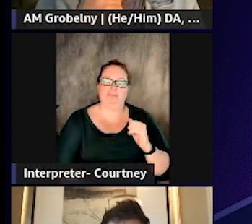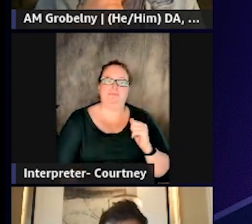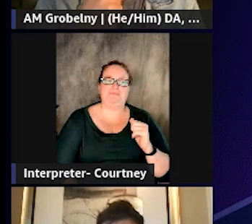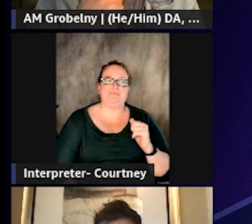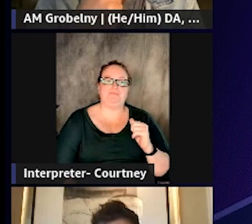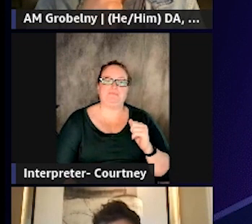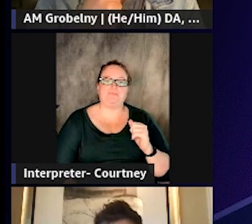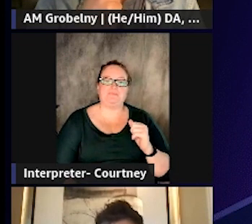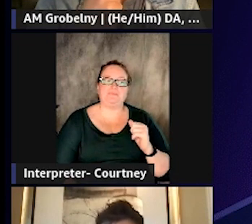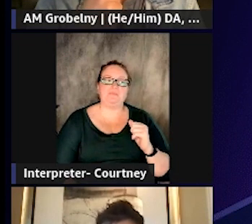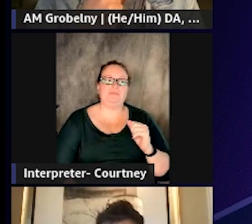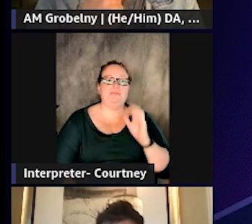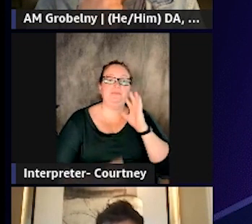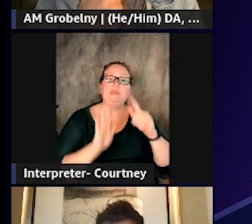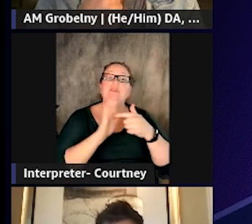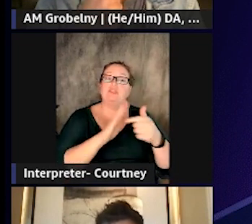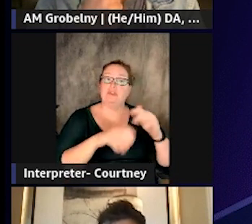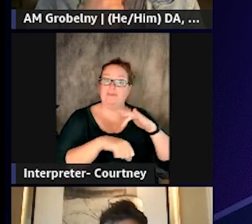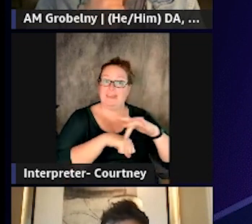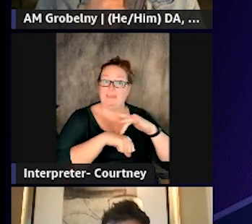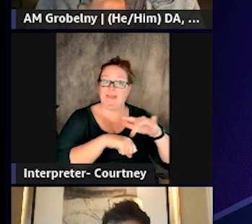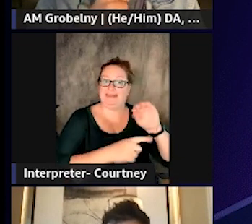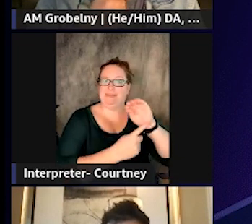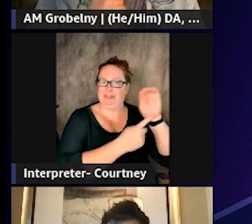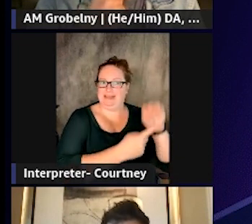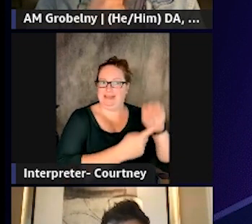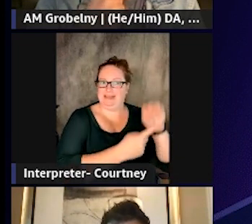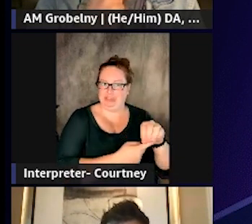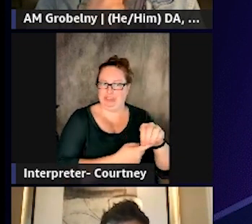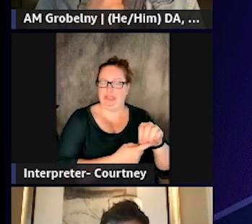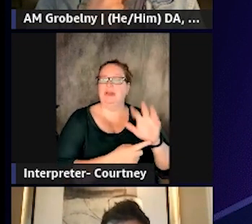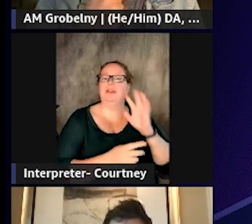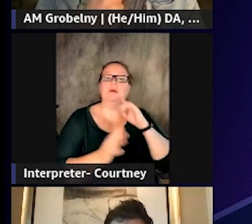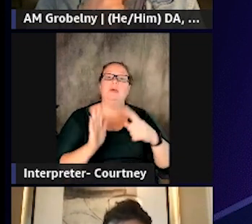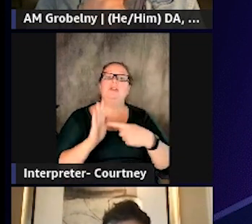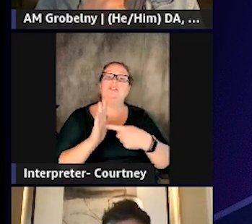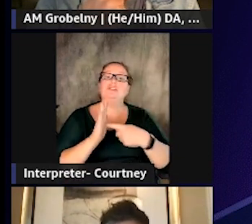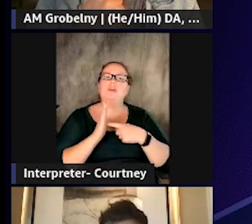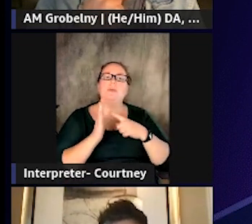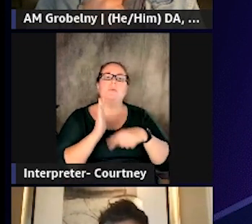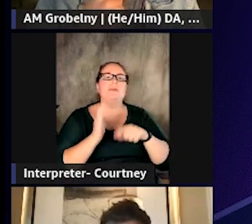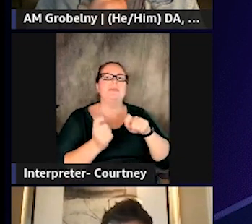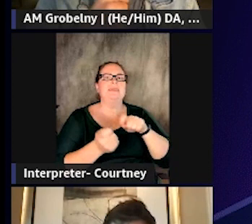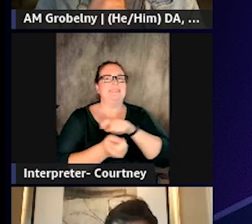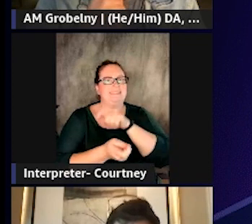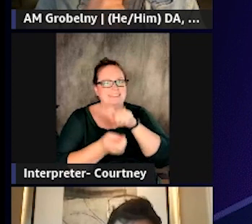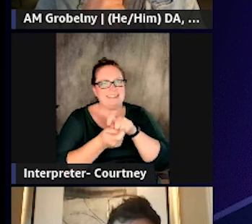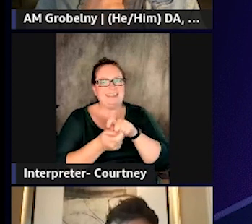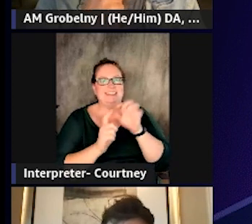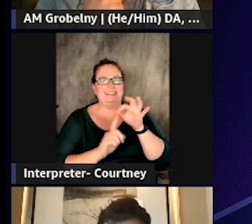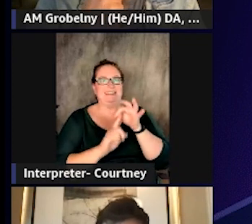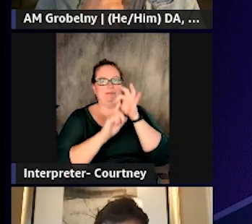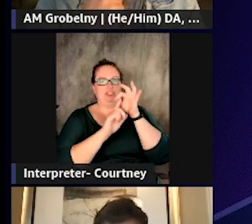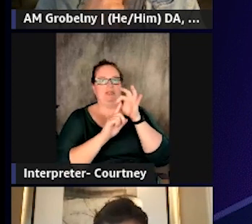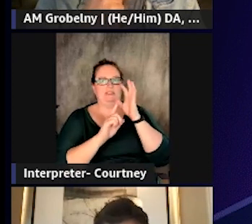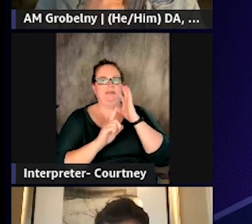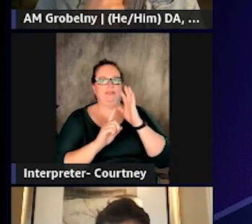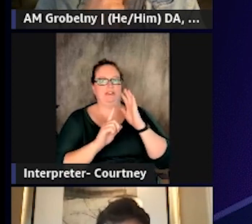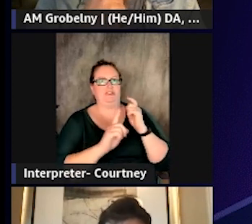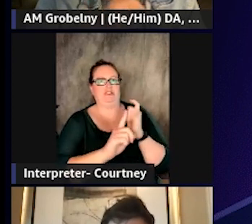And it's going to show me availability as a percentage, and it's going to show me what the distinct exceptions are that are contributing to that.